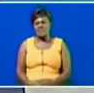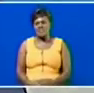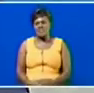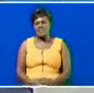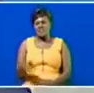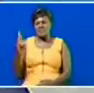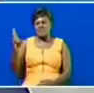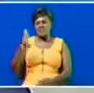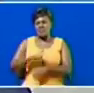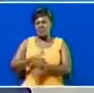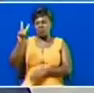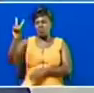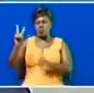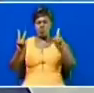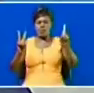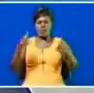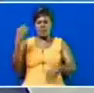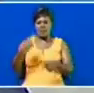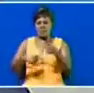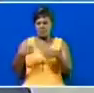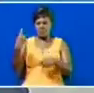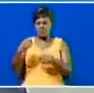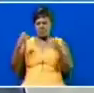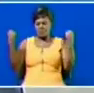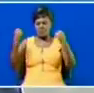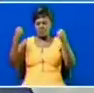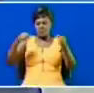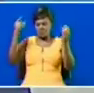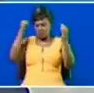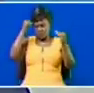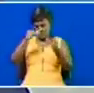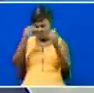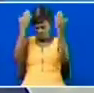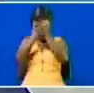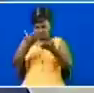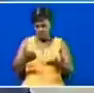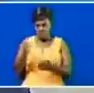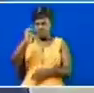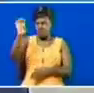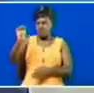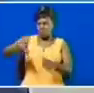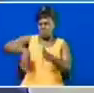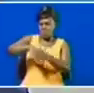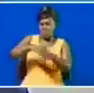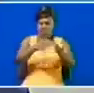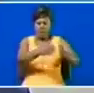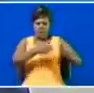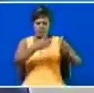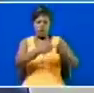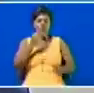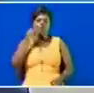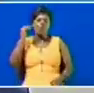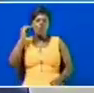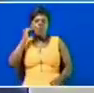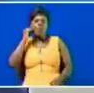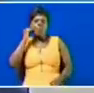Real Madrid getting a 2-1 win against Bayern Munich in the Champions League. Remember, tonight it's the Europa League and Arsenal are at home. That's